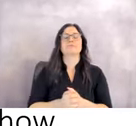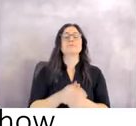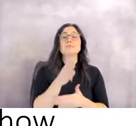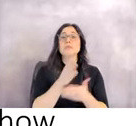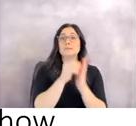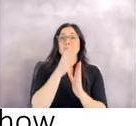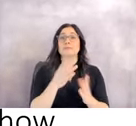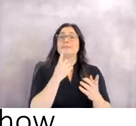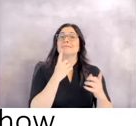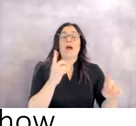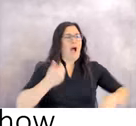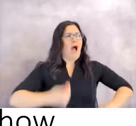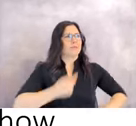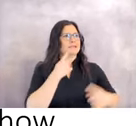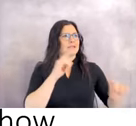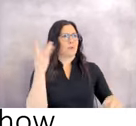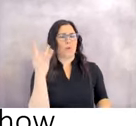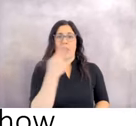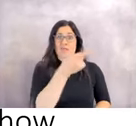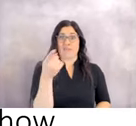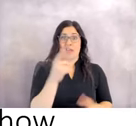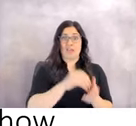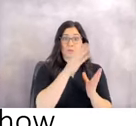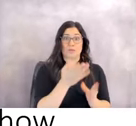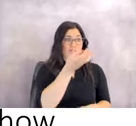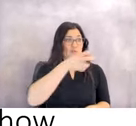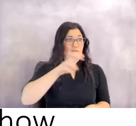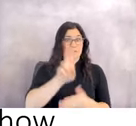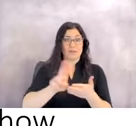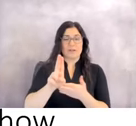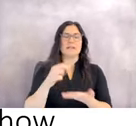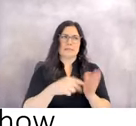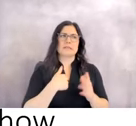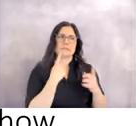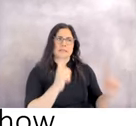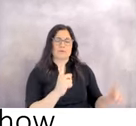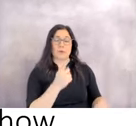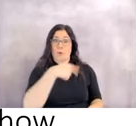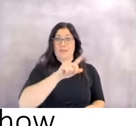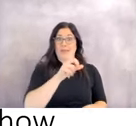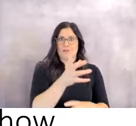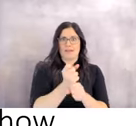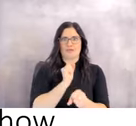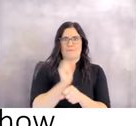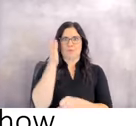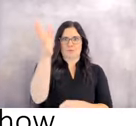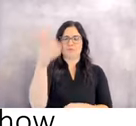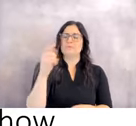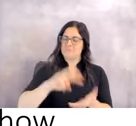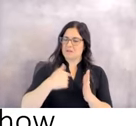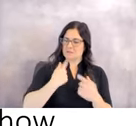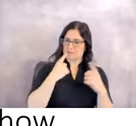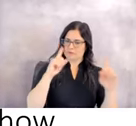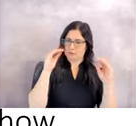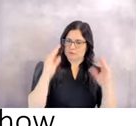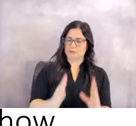successful in the classroom if my students get employed or if my students transfer to university. Personally, I think I have a successful semester